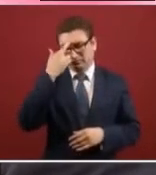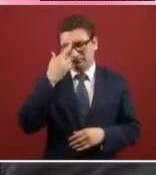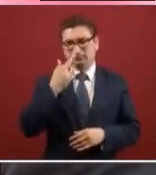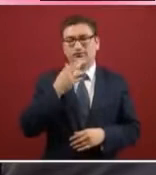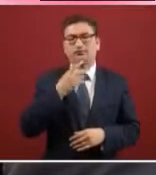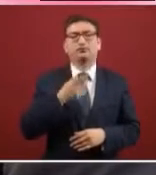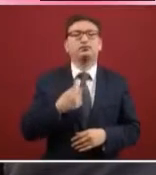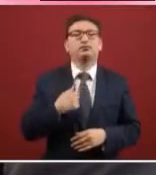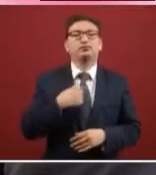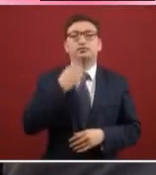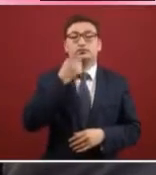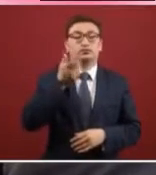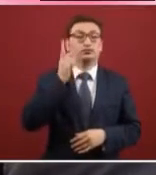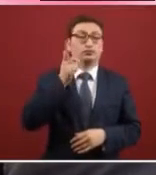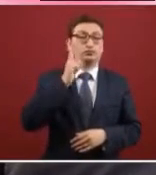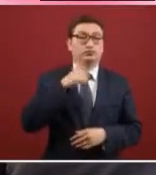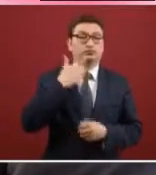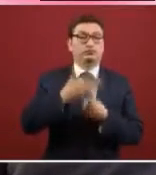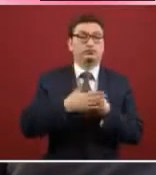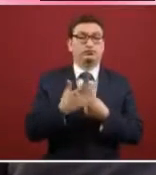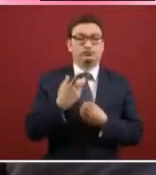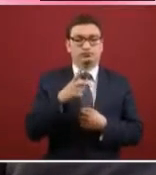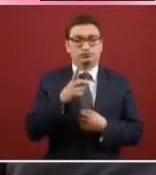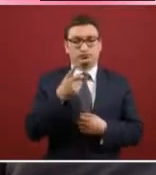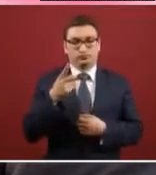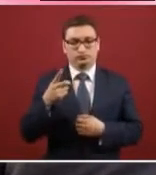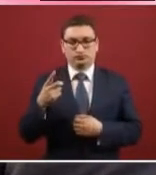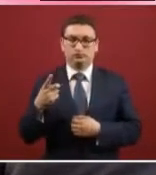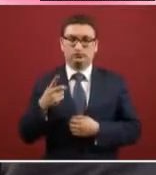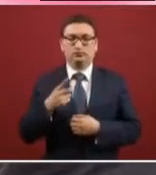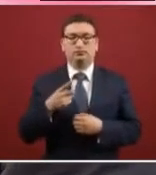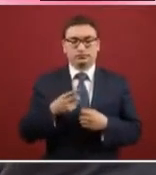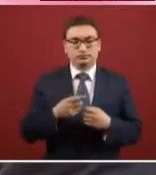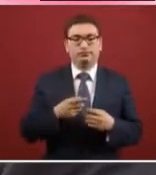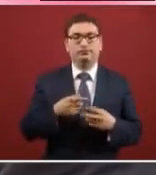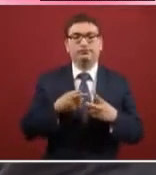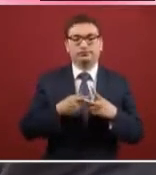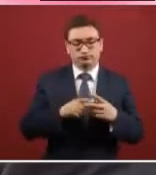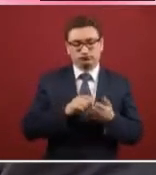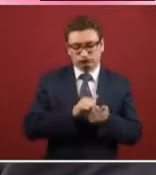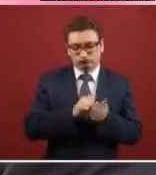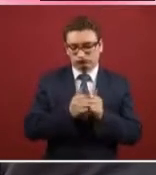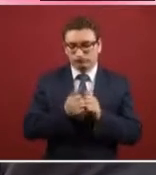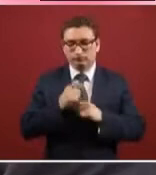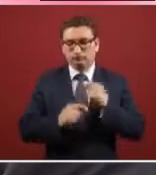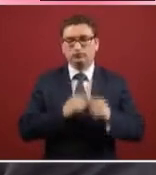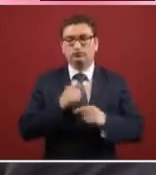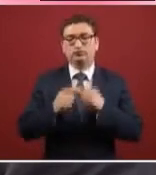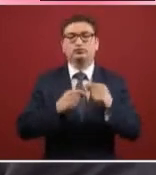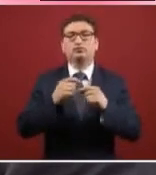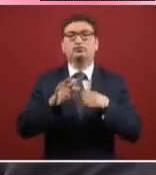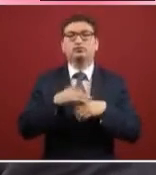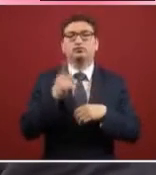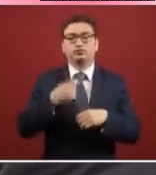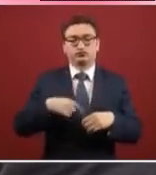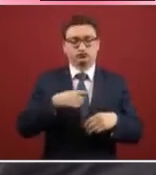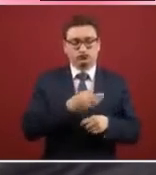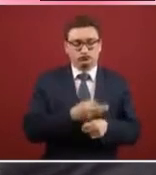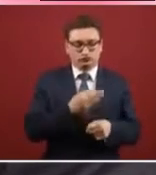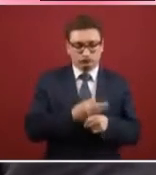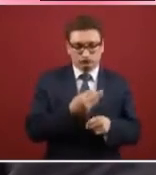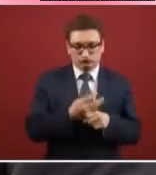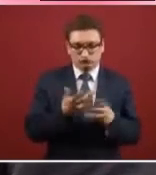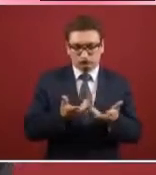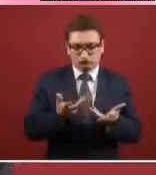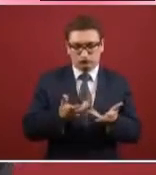expect that in December we end, finish the planting the basis for en the diciembre,